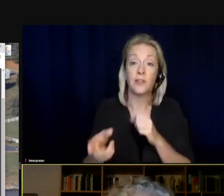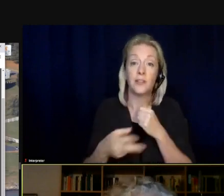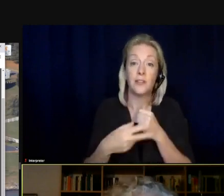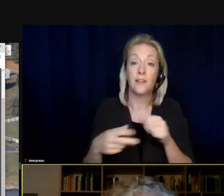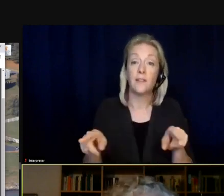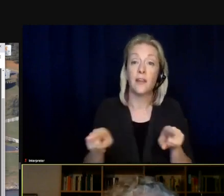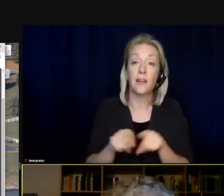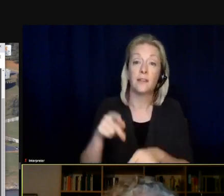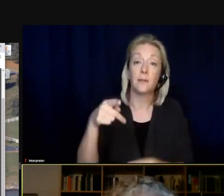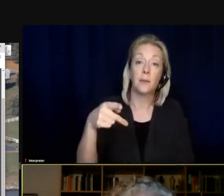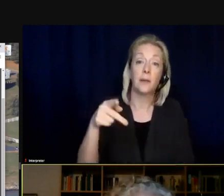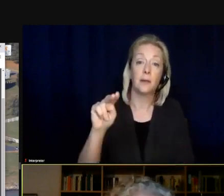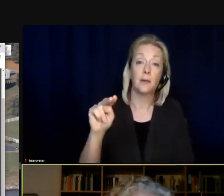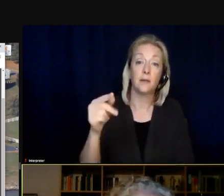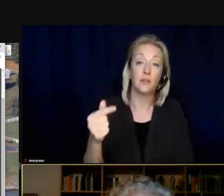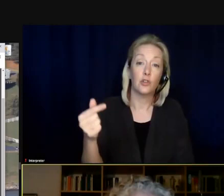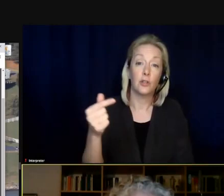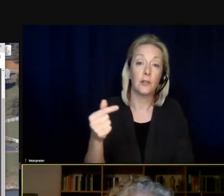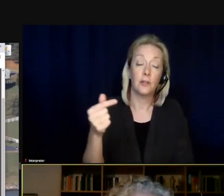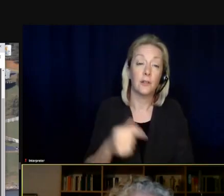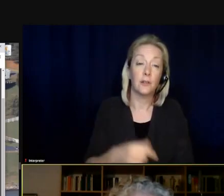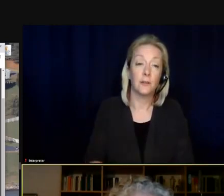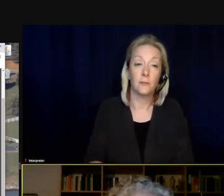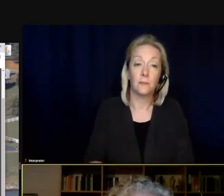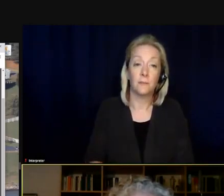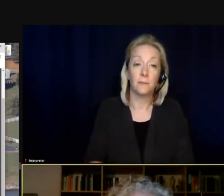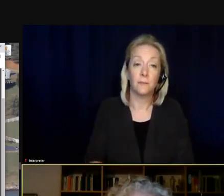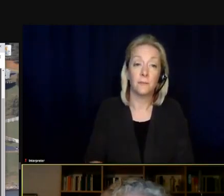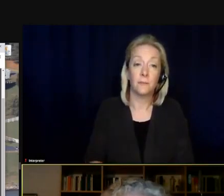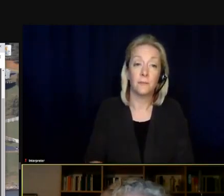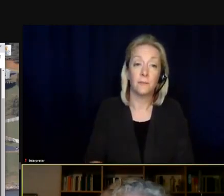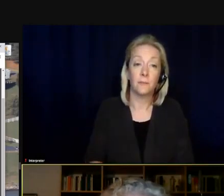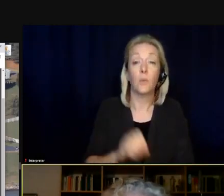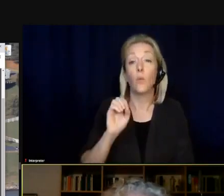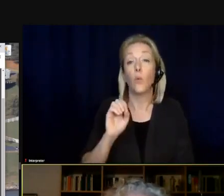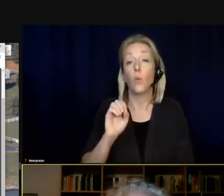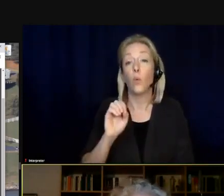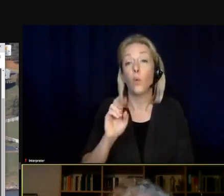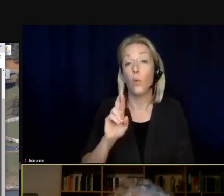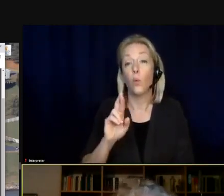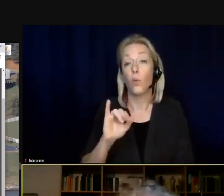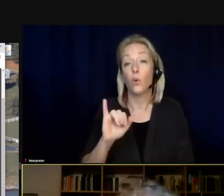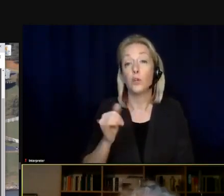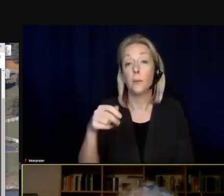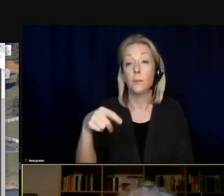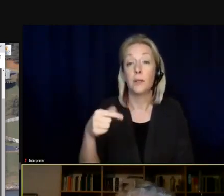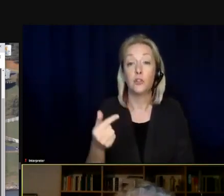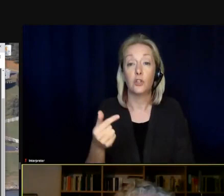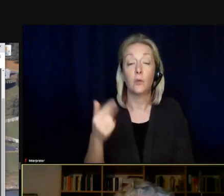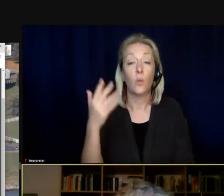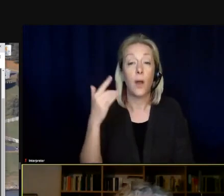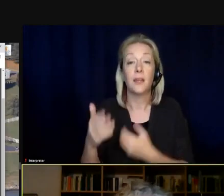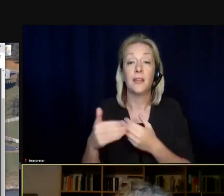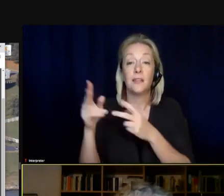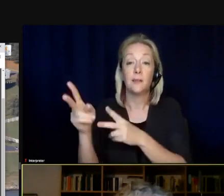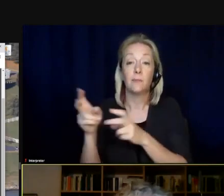a PNG format, so that, or JPG, so that you can import it